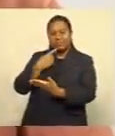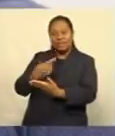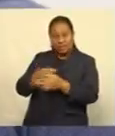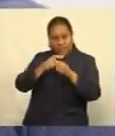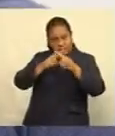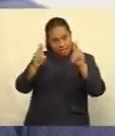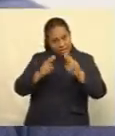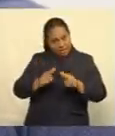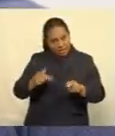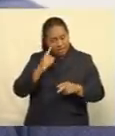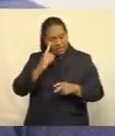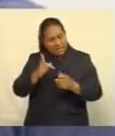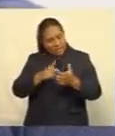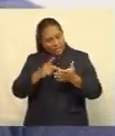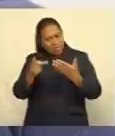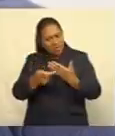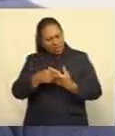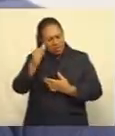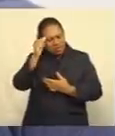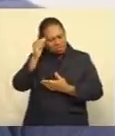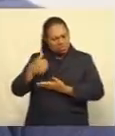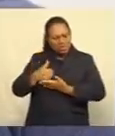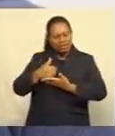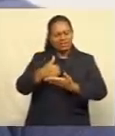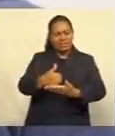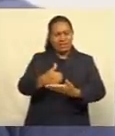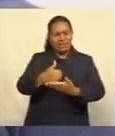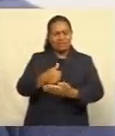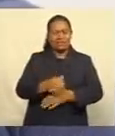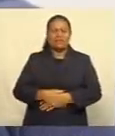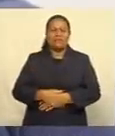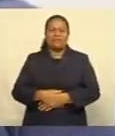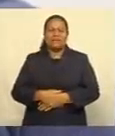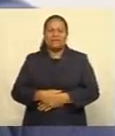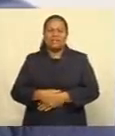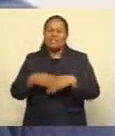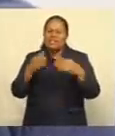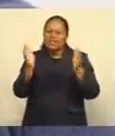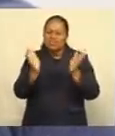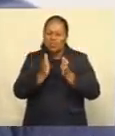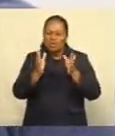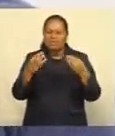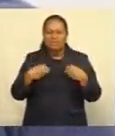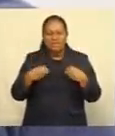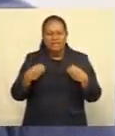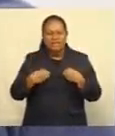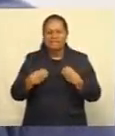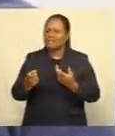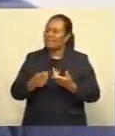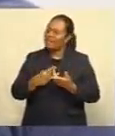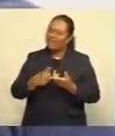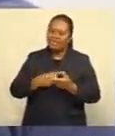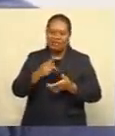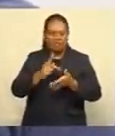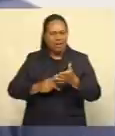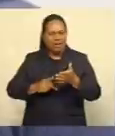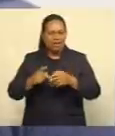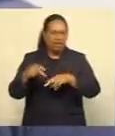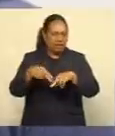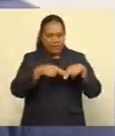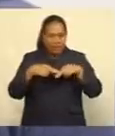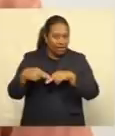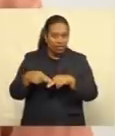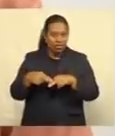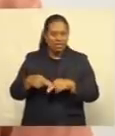its various programs to assist these small businesses in various parts of Fiji, as well as